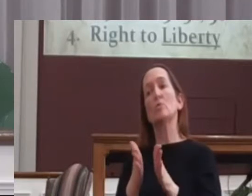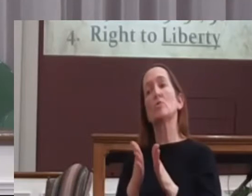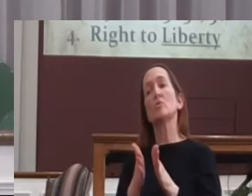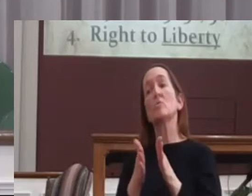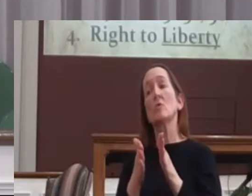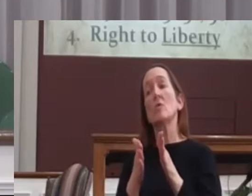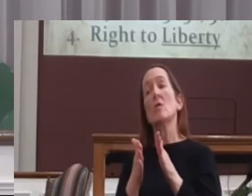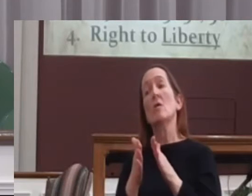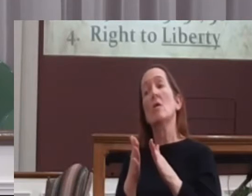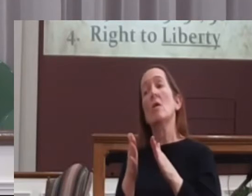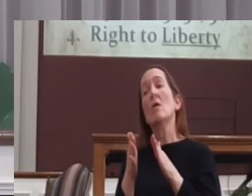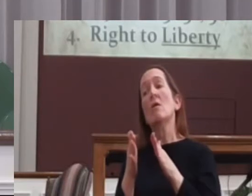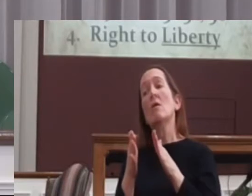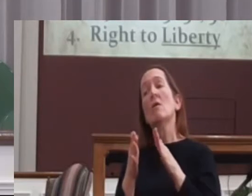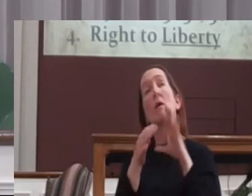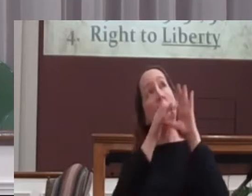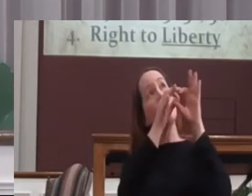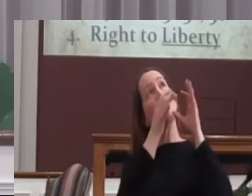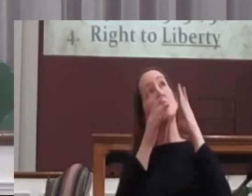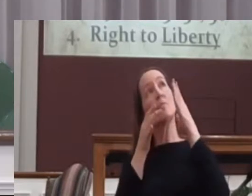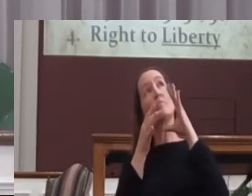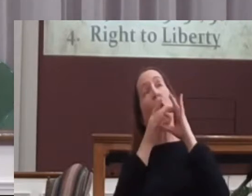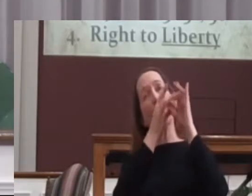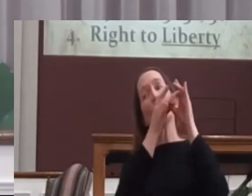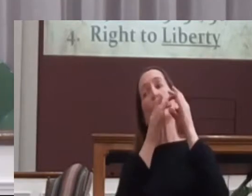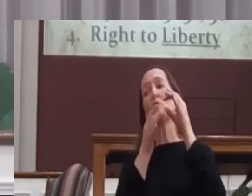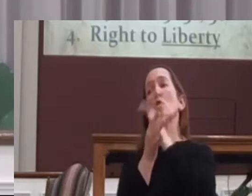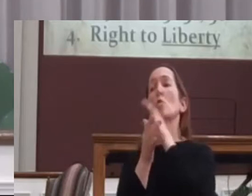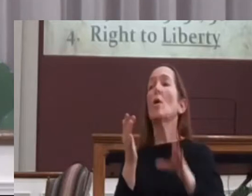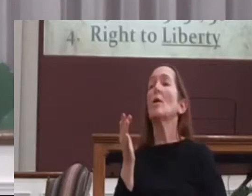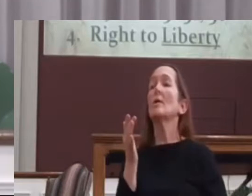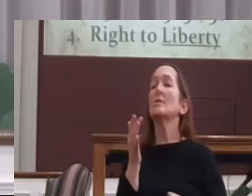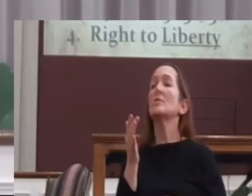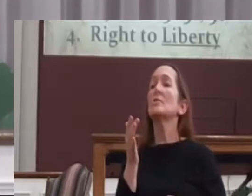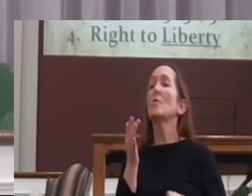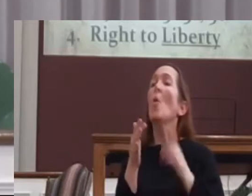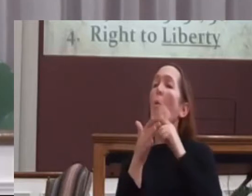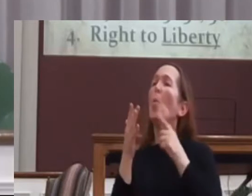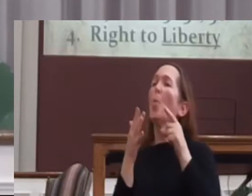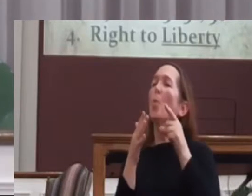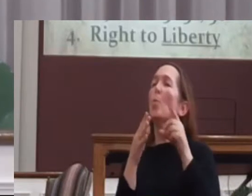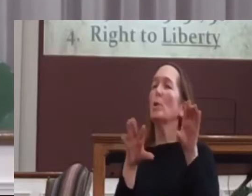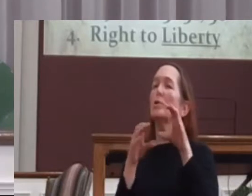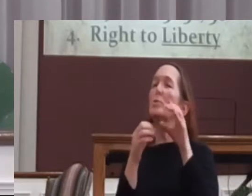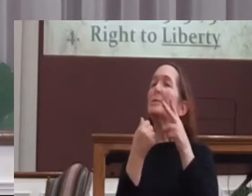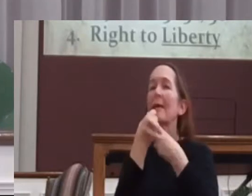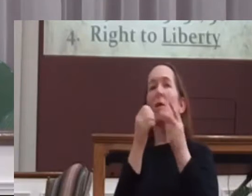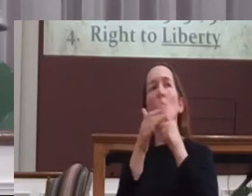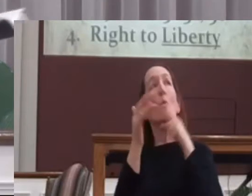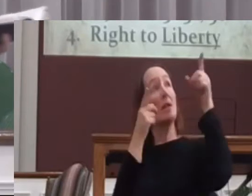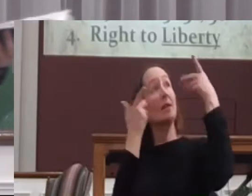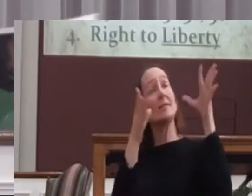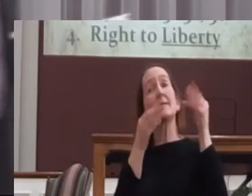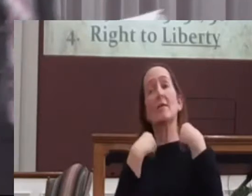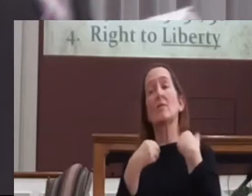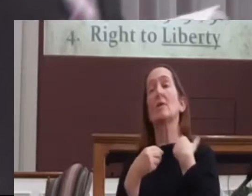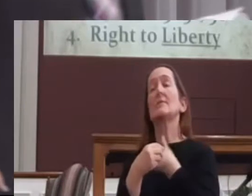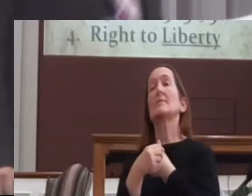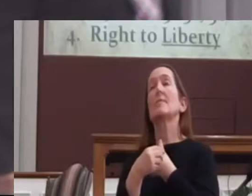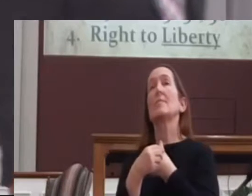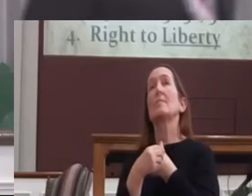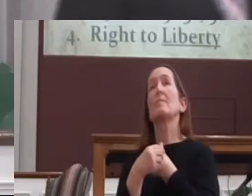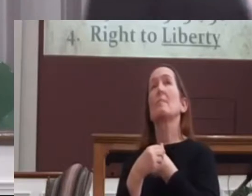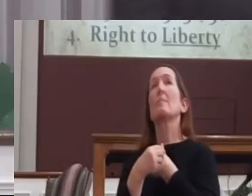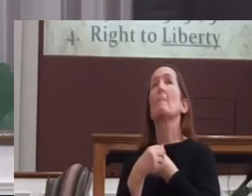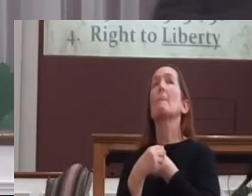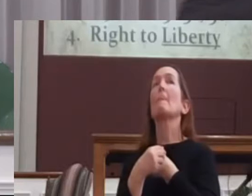As followers of Christ, what are we willing to do to hold on to that which we have been given? God has given us provisions for a successful society,